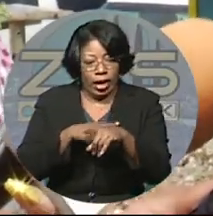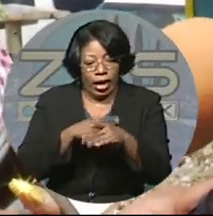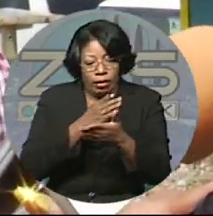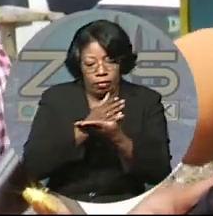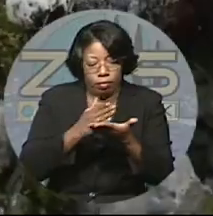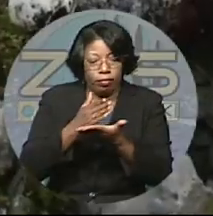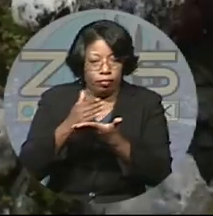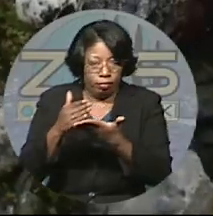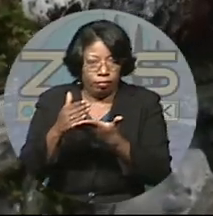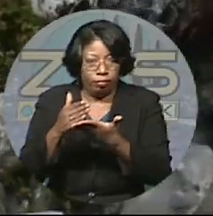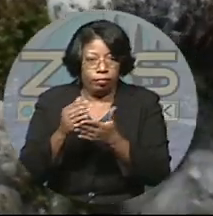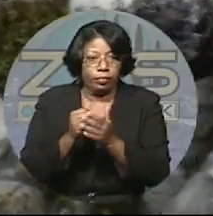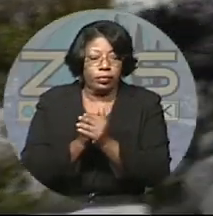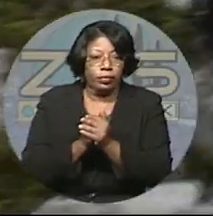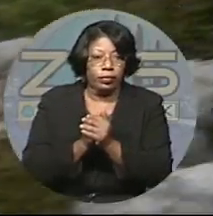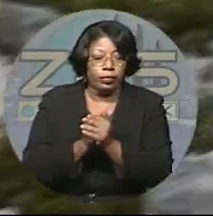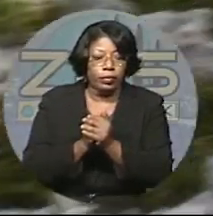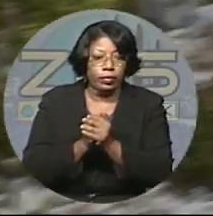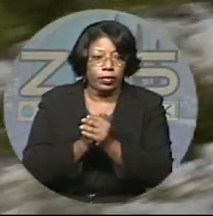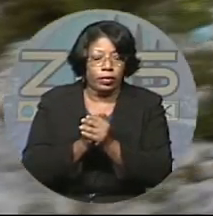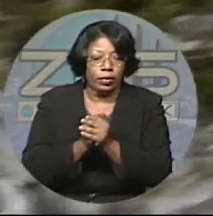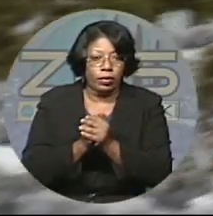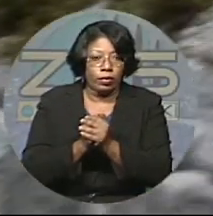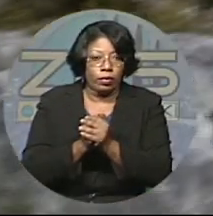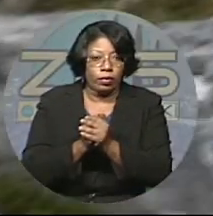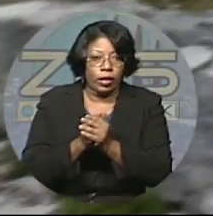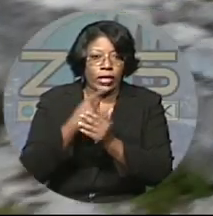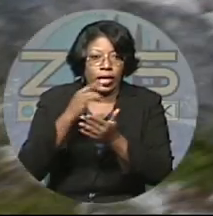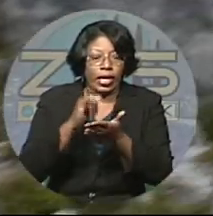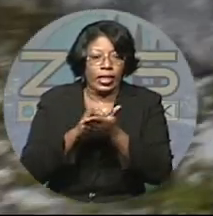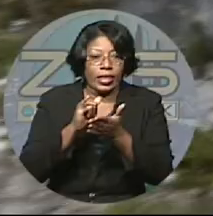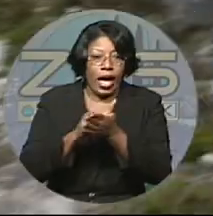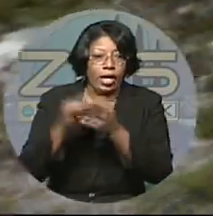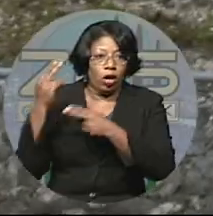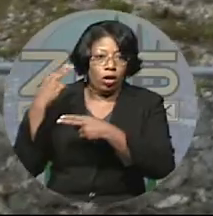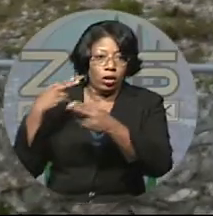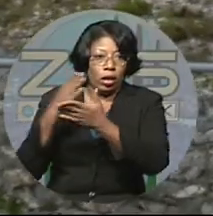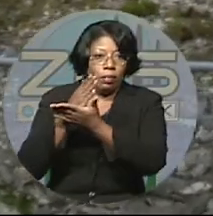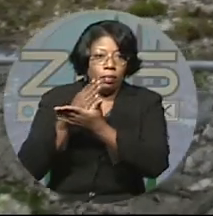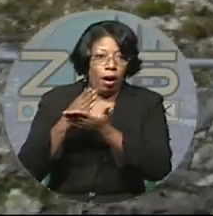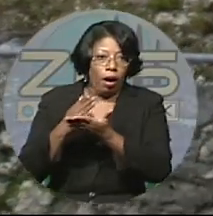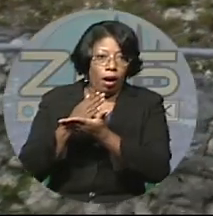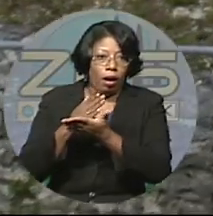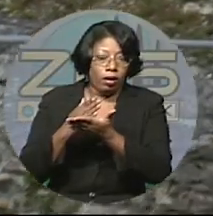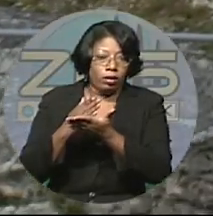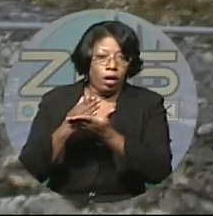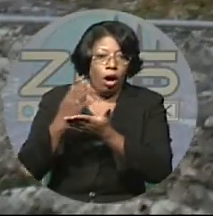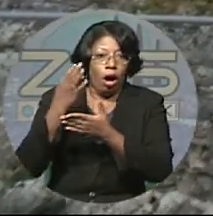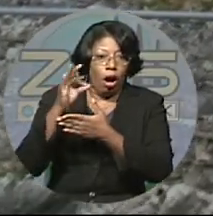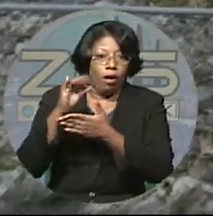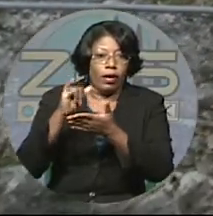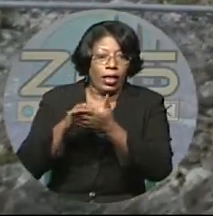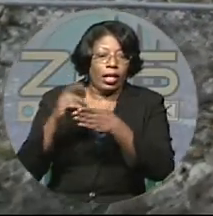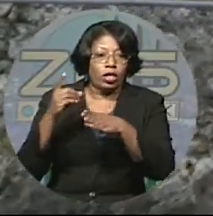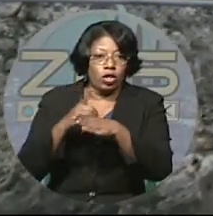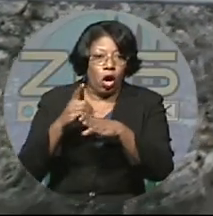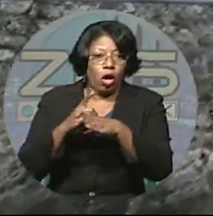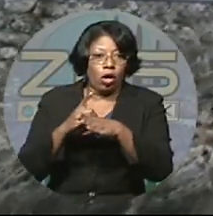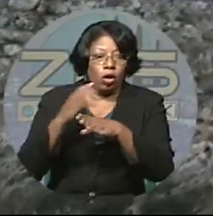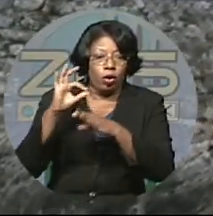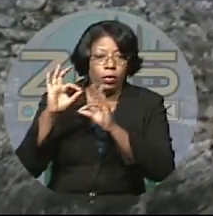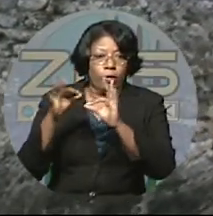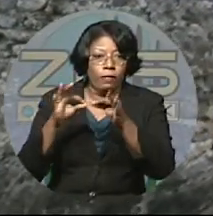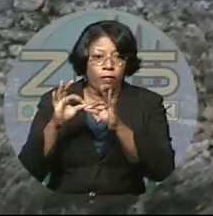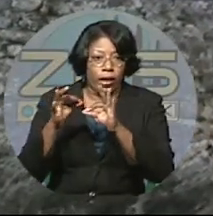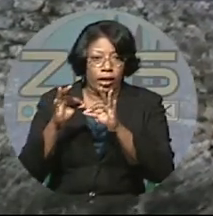with the Antiquities, Monuments and Museum Corporation, says the historical Potter's Key Battery, built in the 1780s, will also be